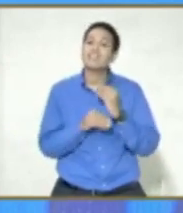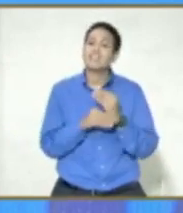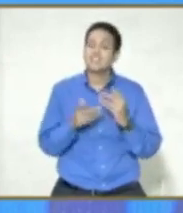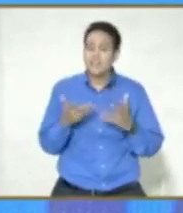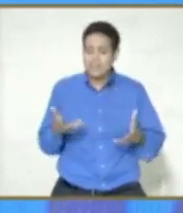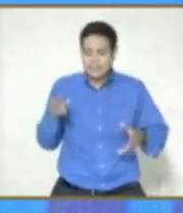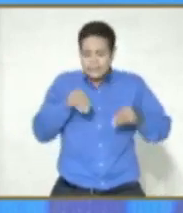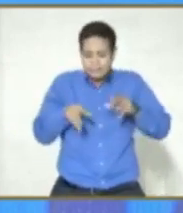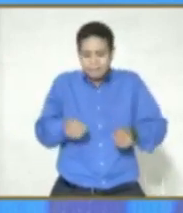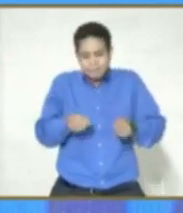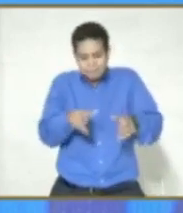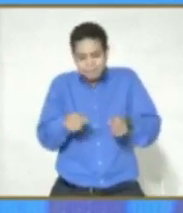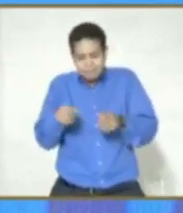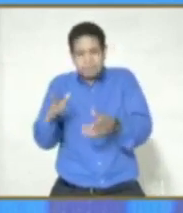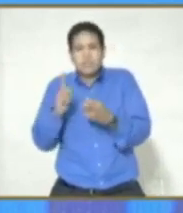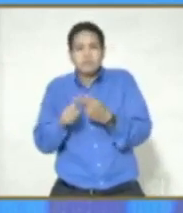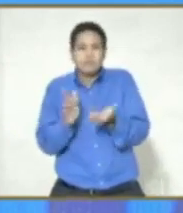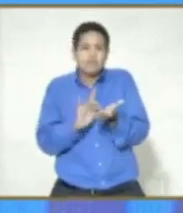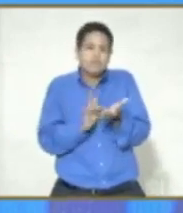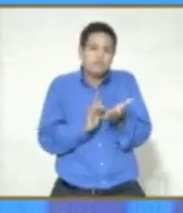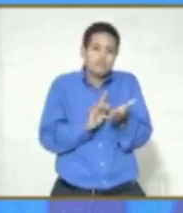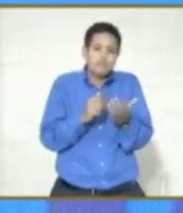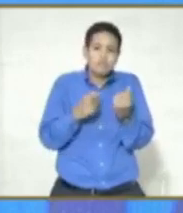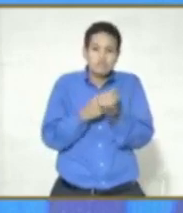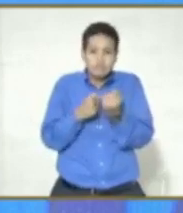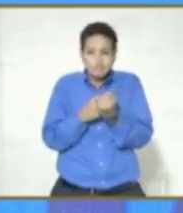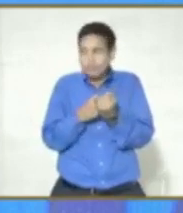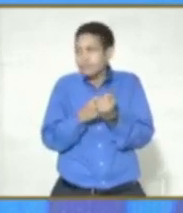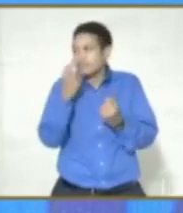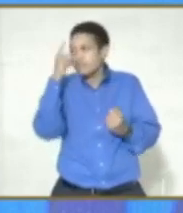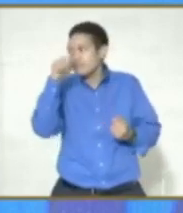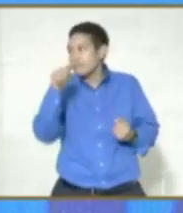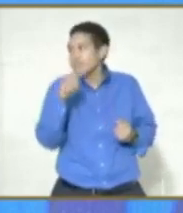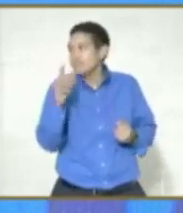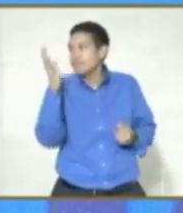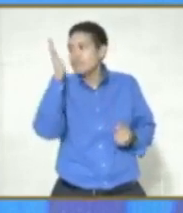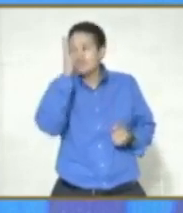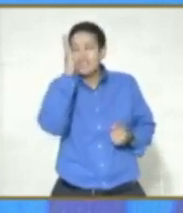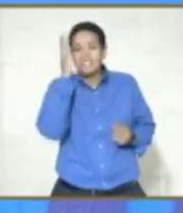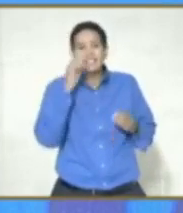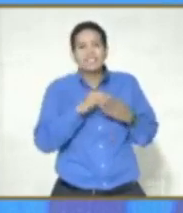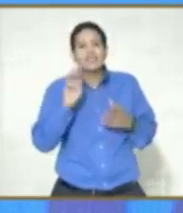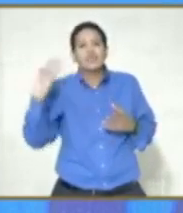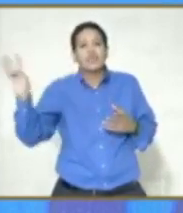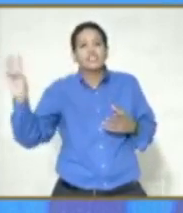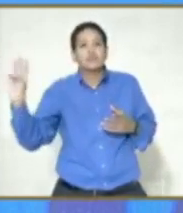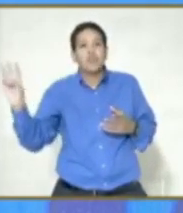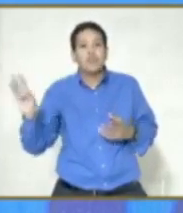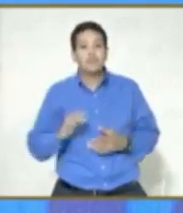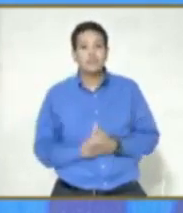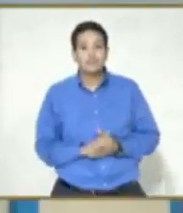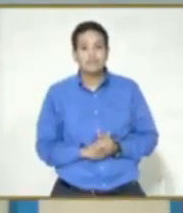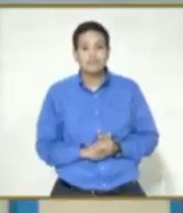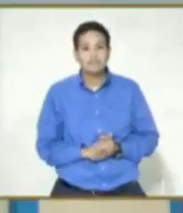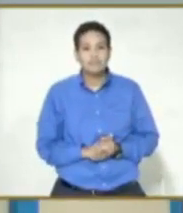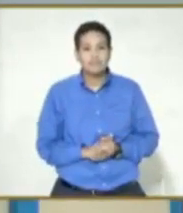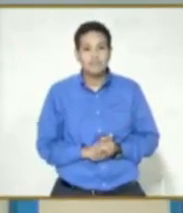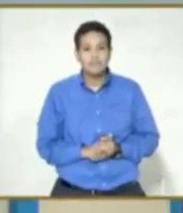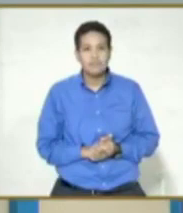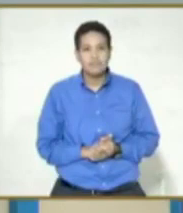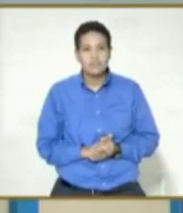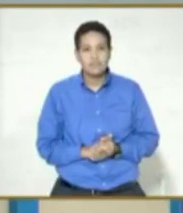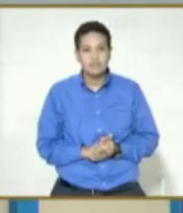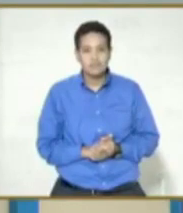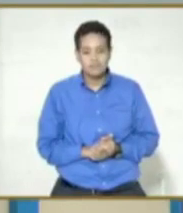and the medical assistance for the residents in Westmoreland. Ms. Right, Chris? yes, and to add to what